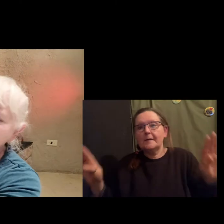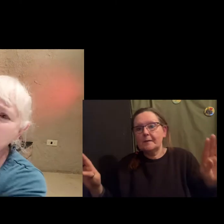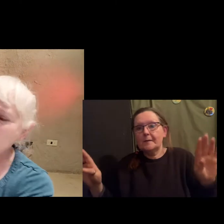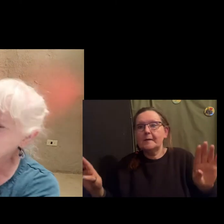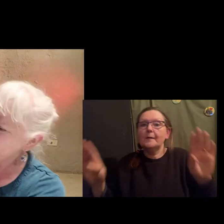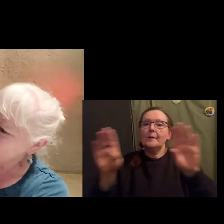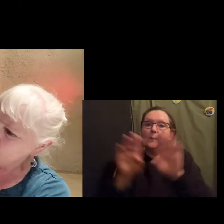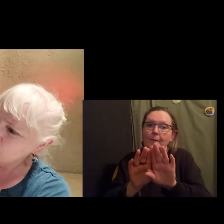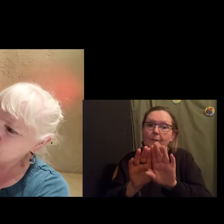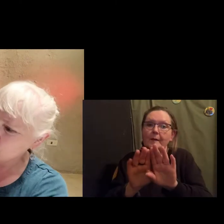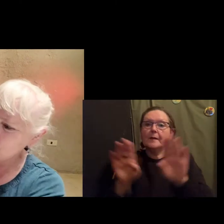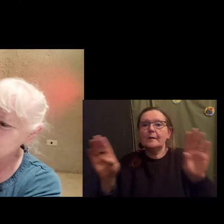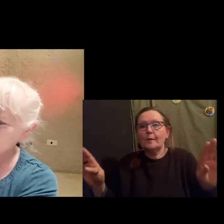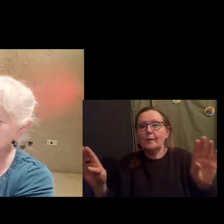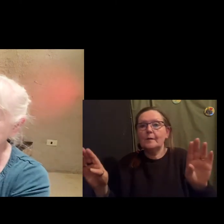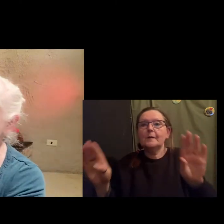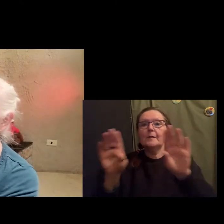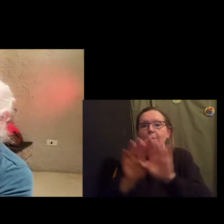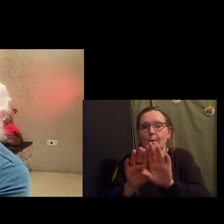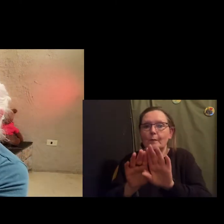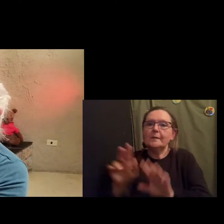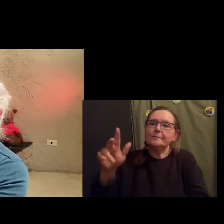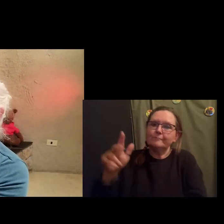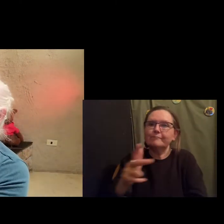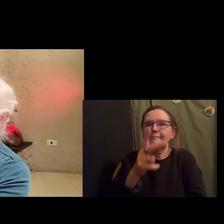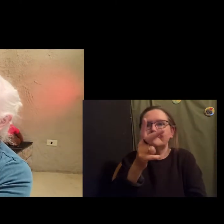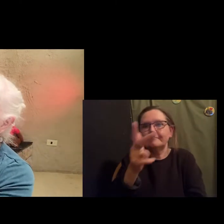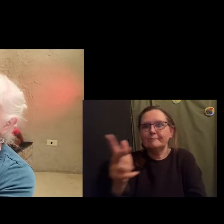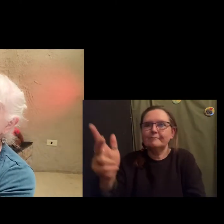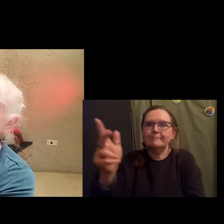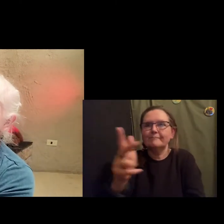shut, all over town.